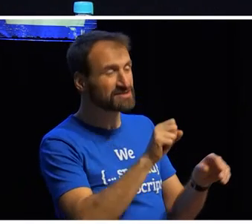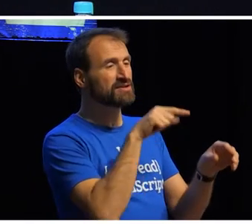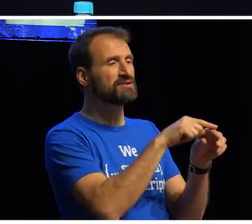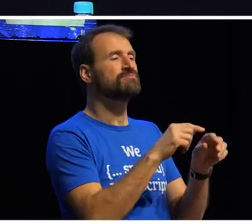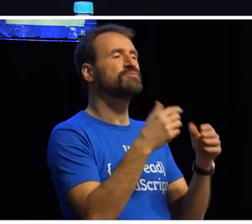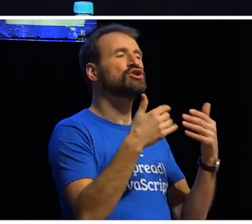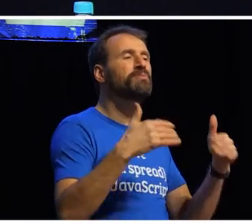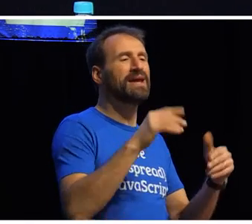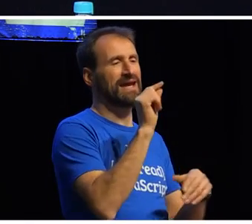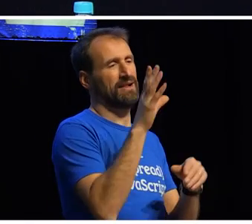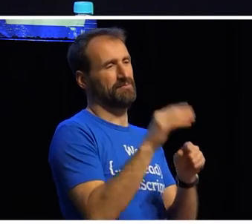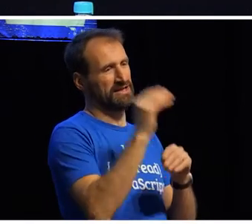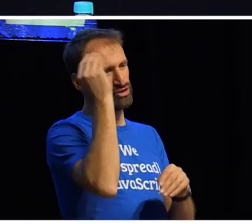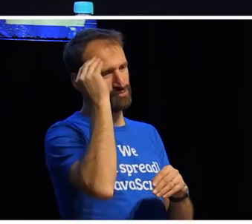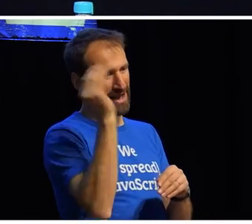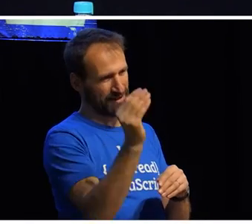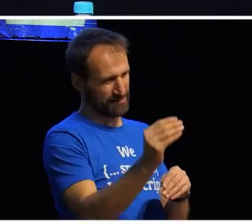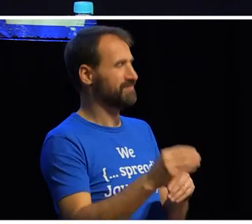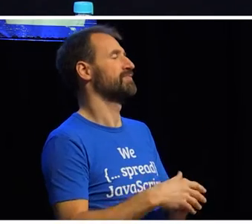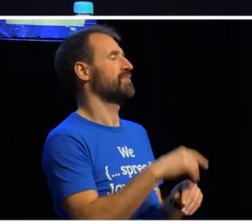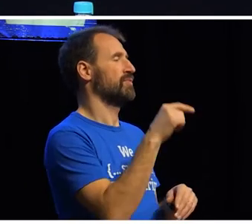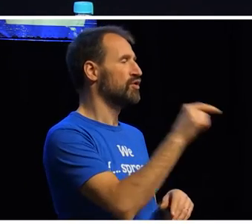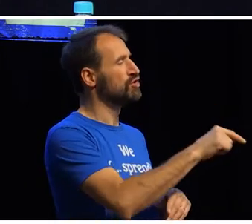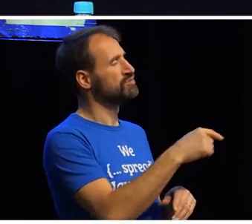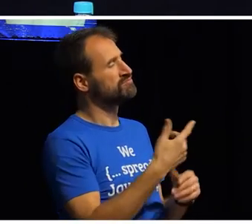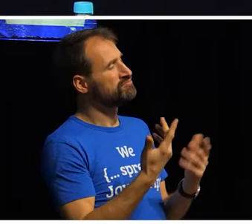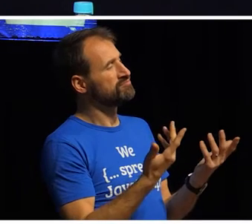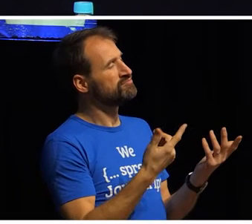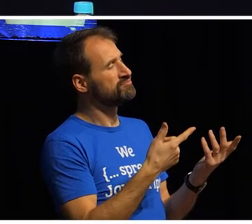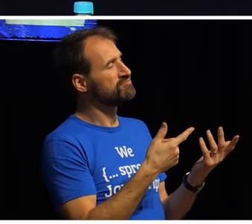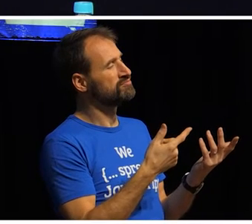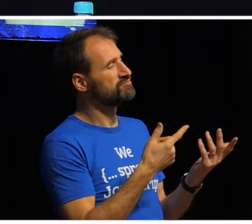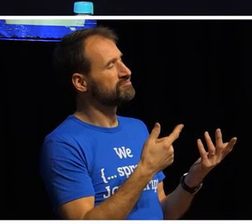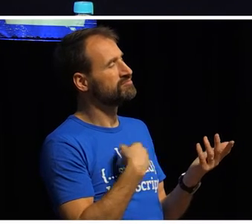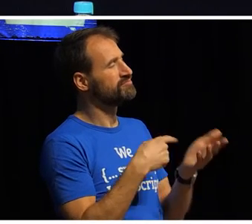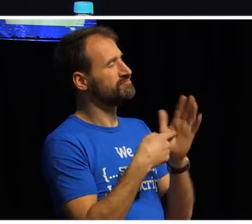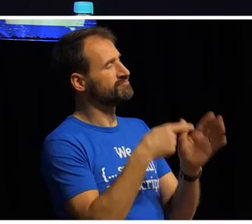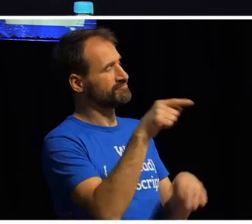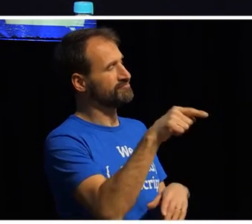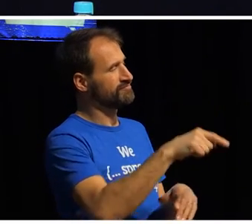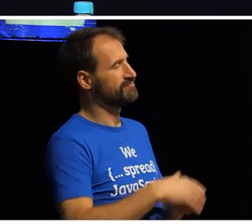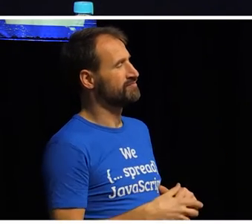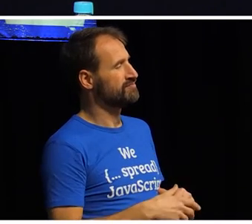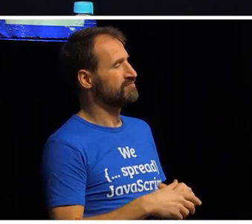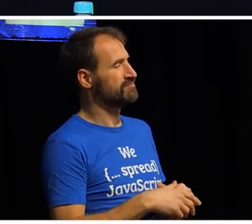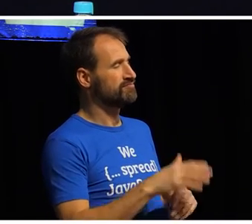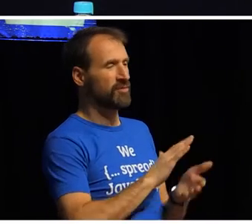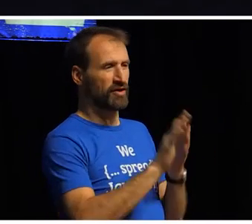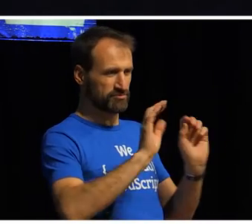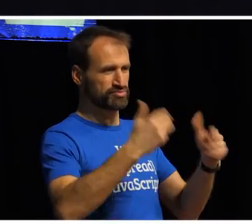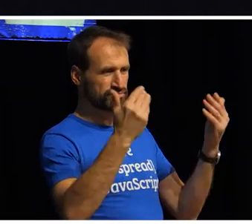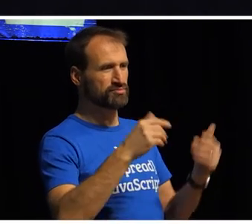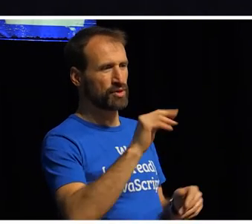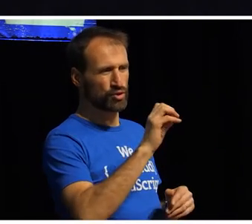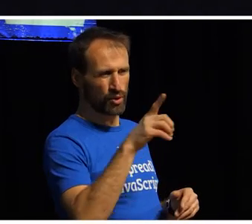and it has a couple of constructors actually I went to the advisory here but I can probably show you here if I just do if I just run node